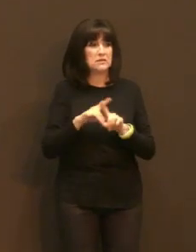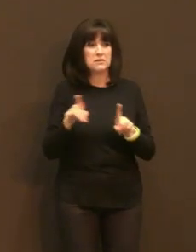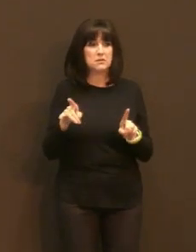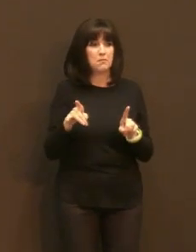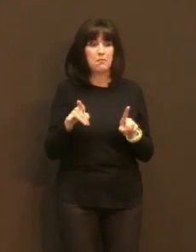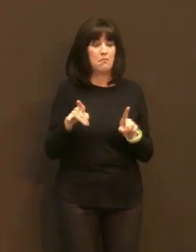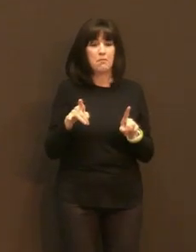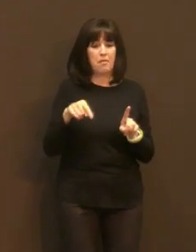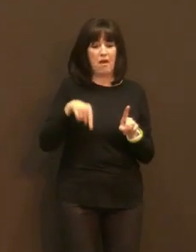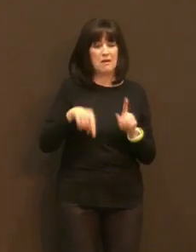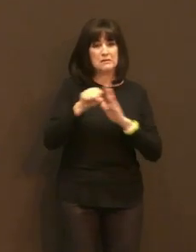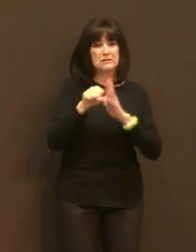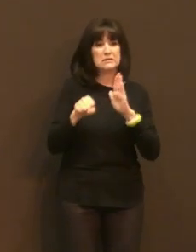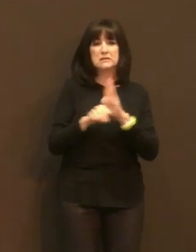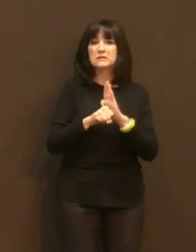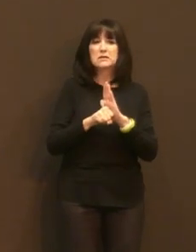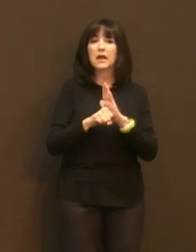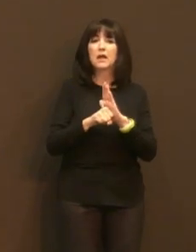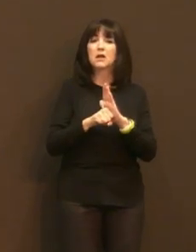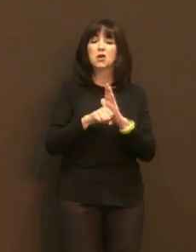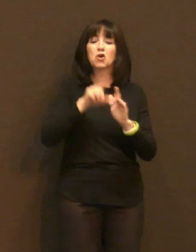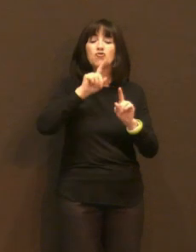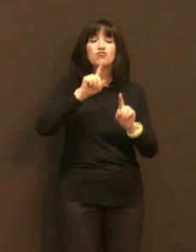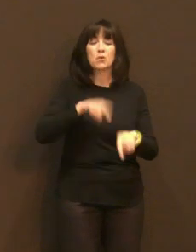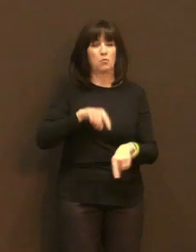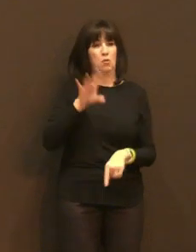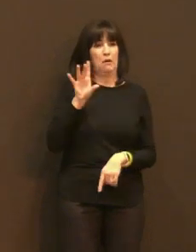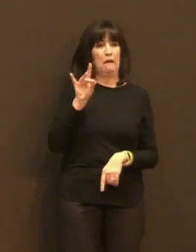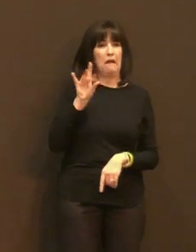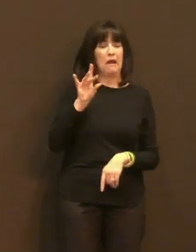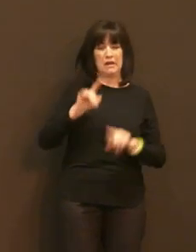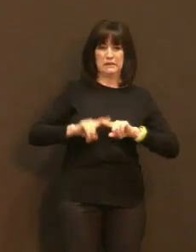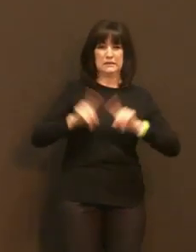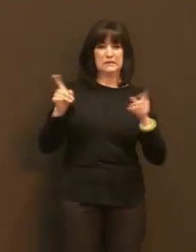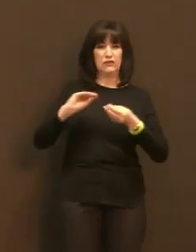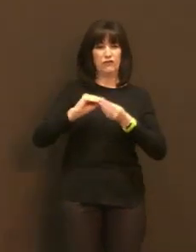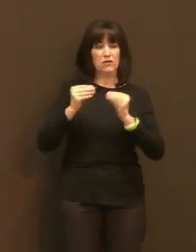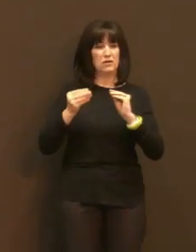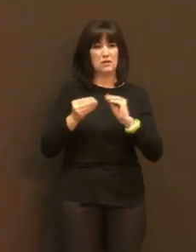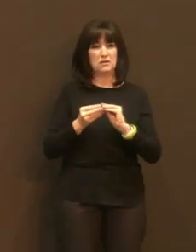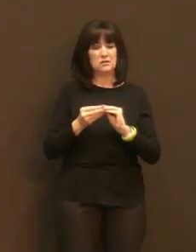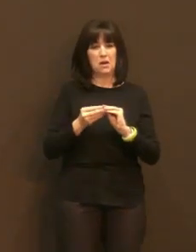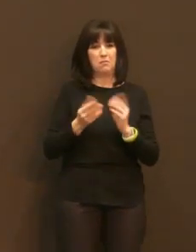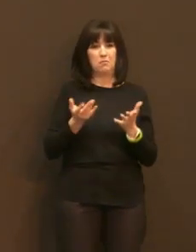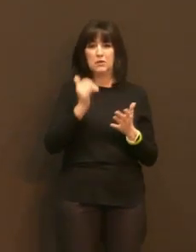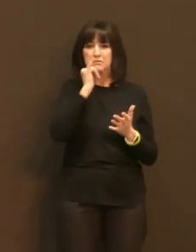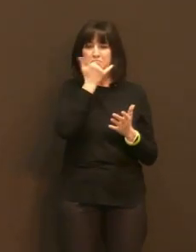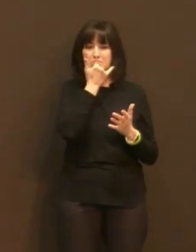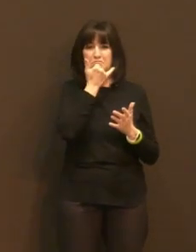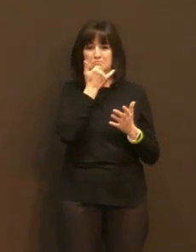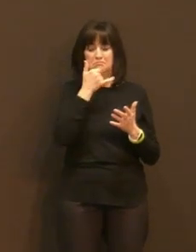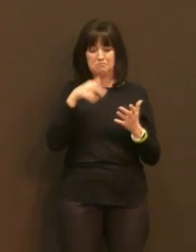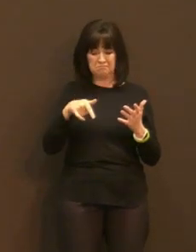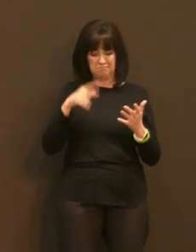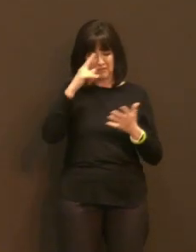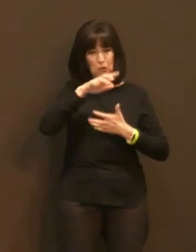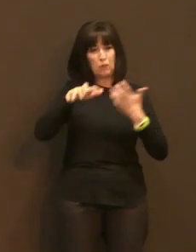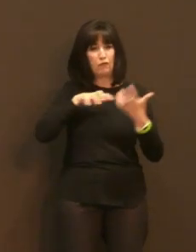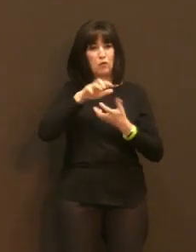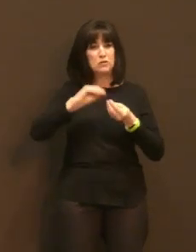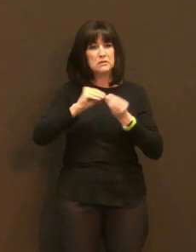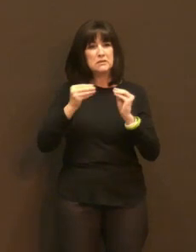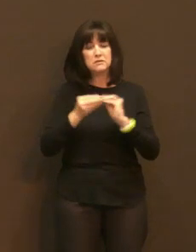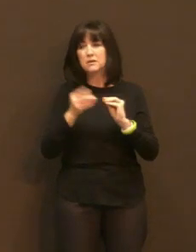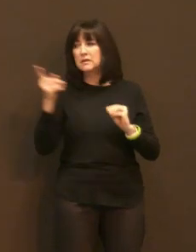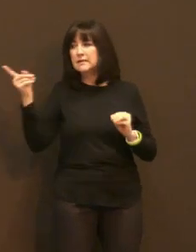reported 8. Can you speak to that discrepancy at all? Yeah, I can speak to that discrepancy. And I'm not sure I